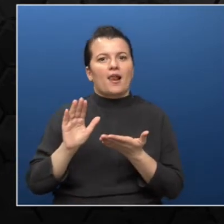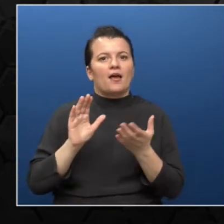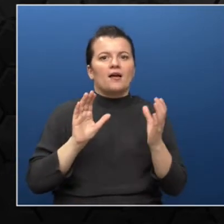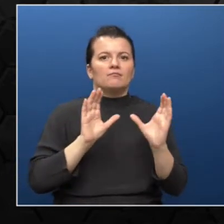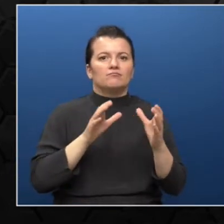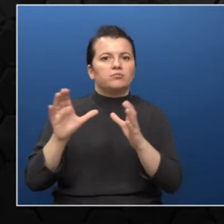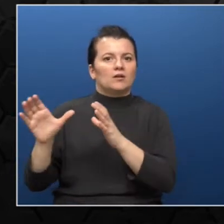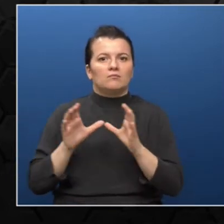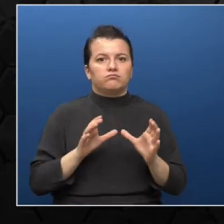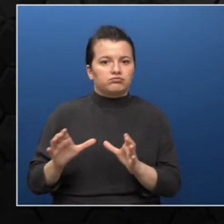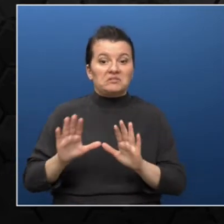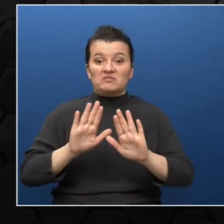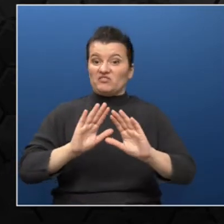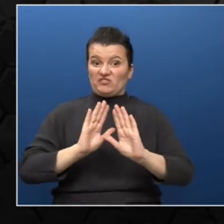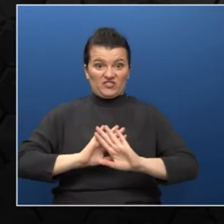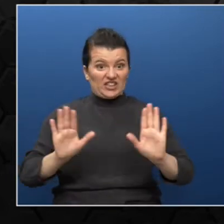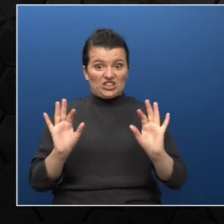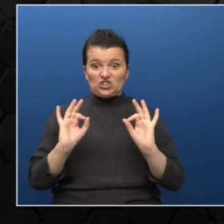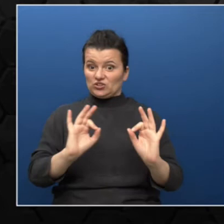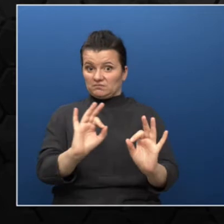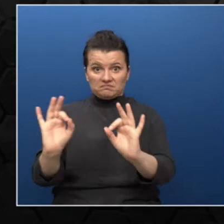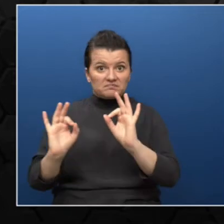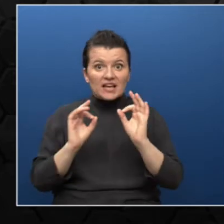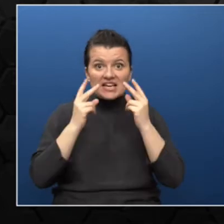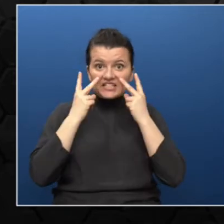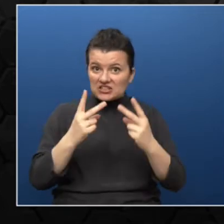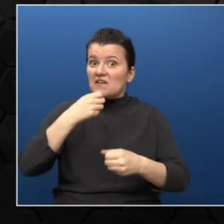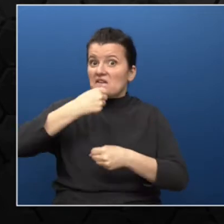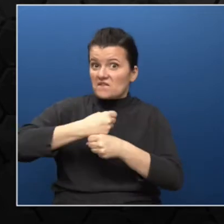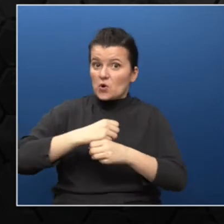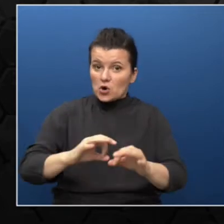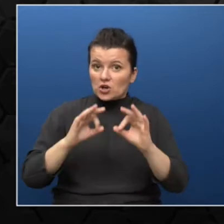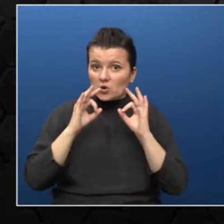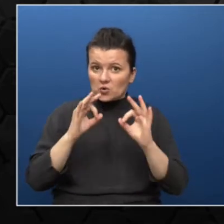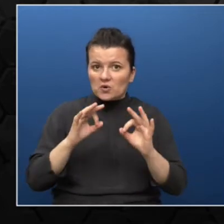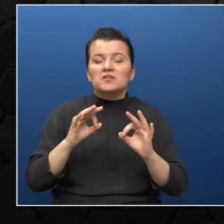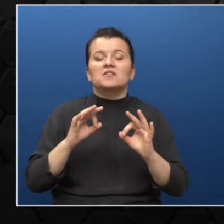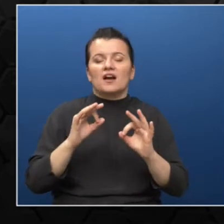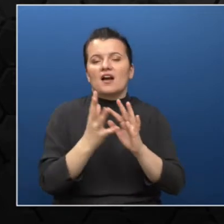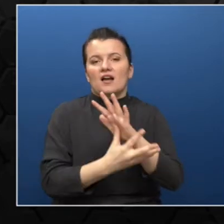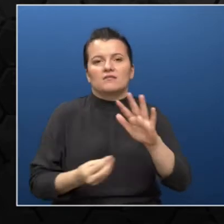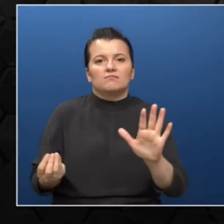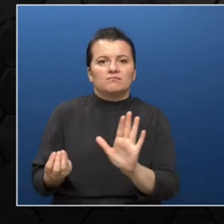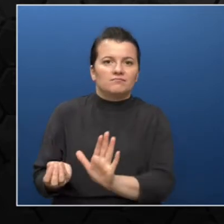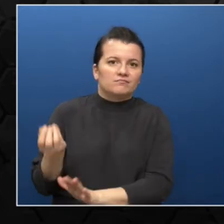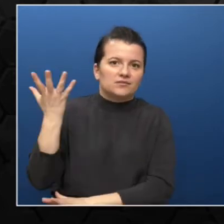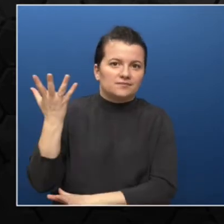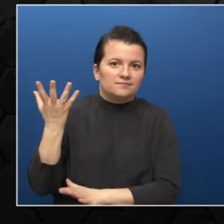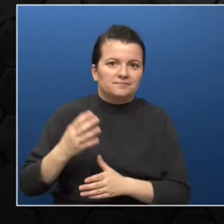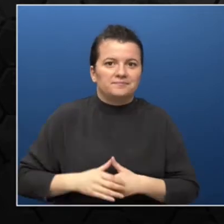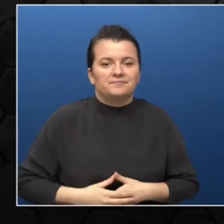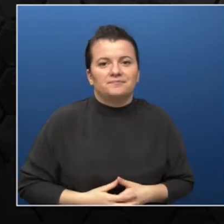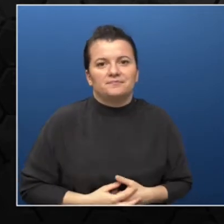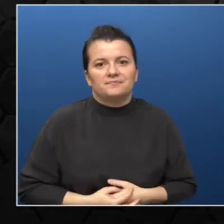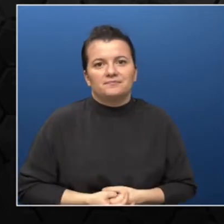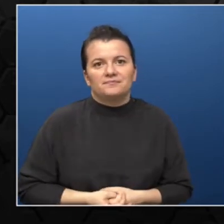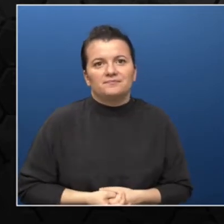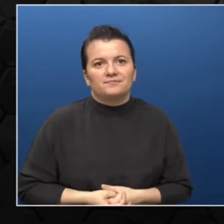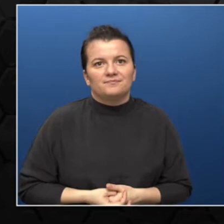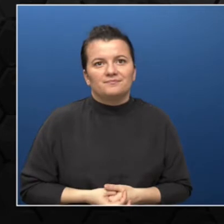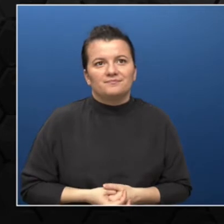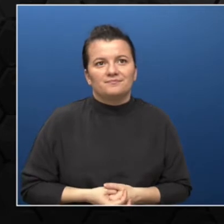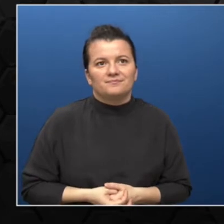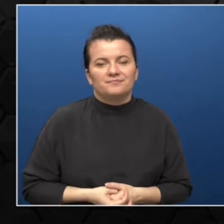the knowledge you have once you know that the scenario you're planning to address makes sense.